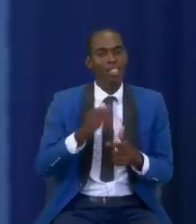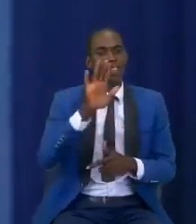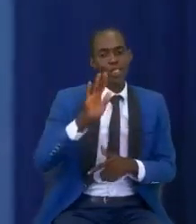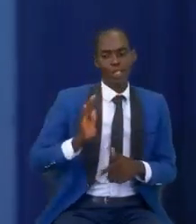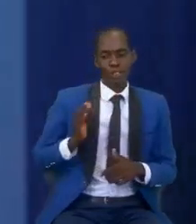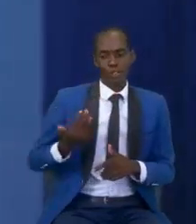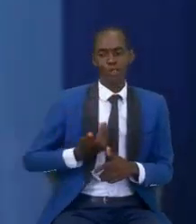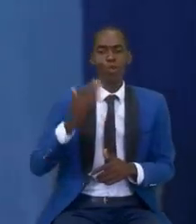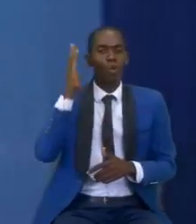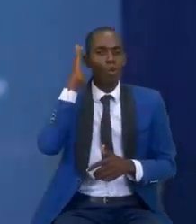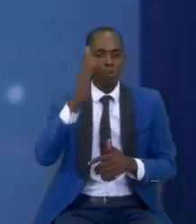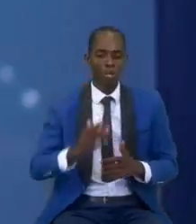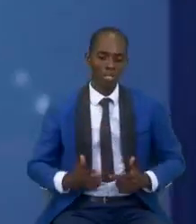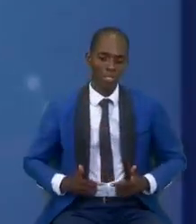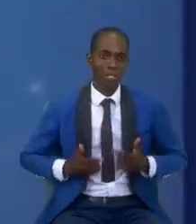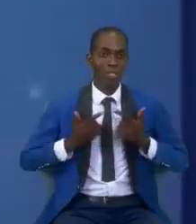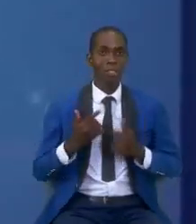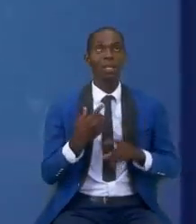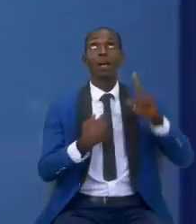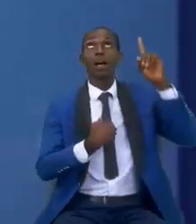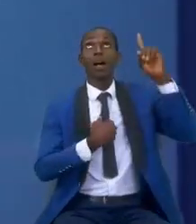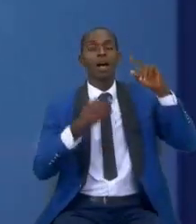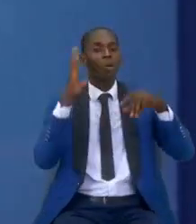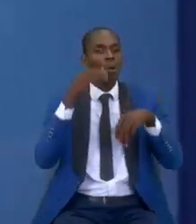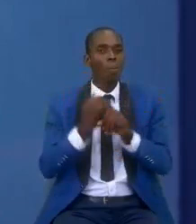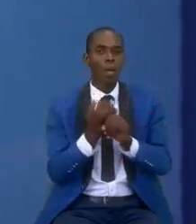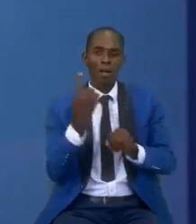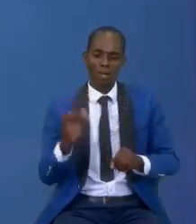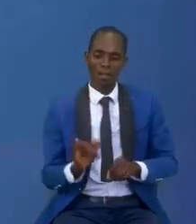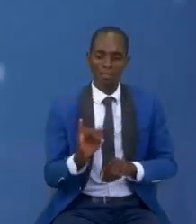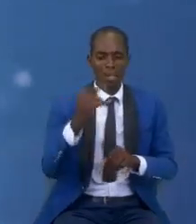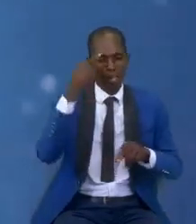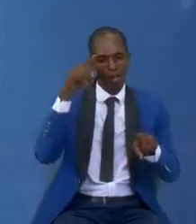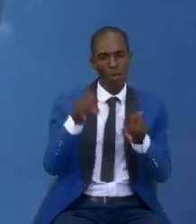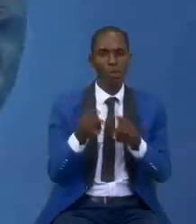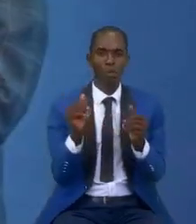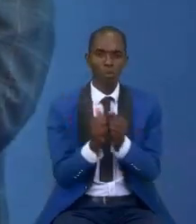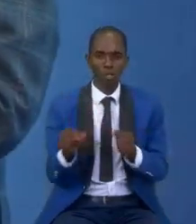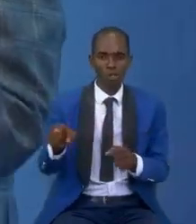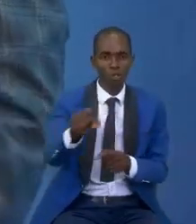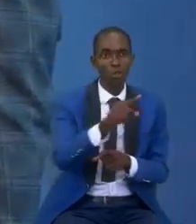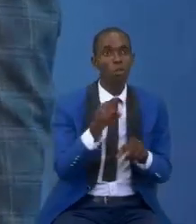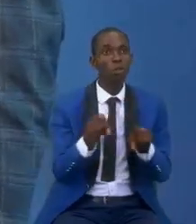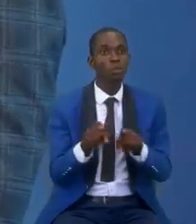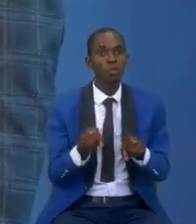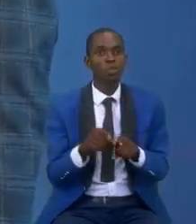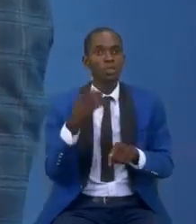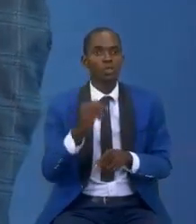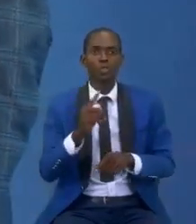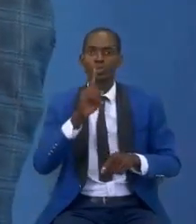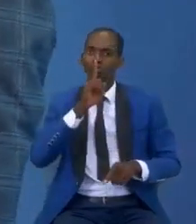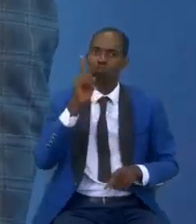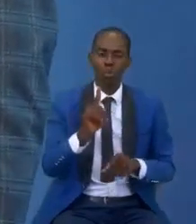you, even the sure mercies of David. That's what he will do. He gives us assurance,